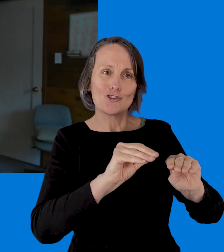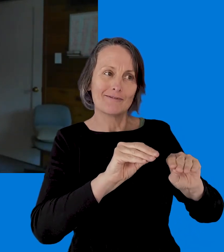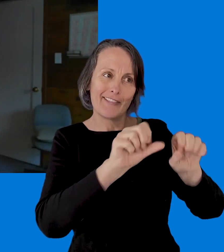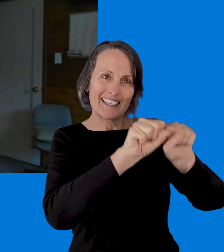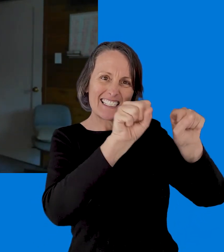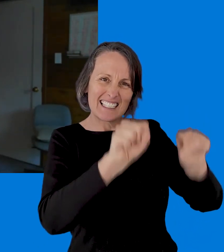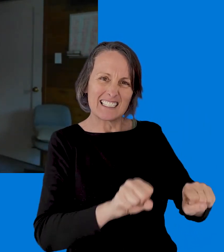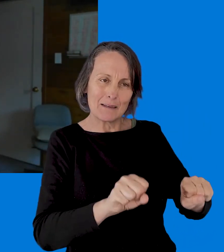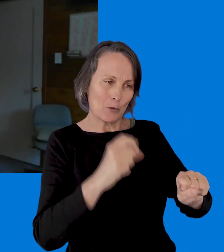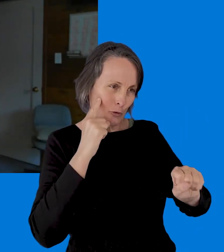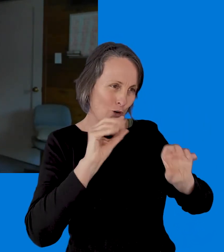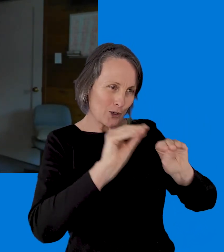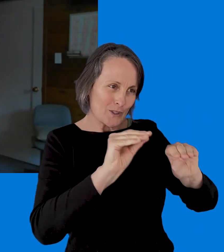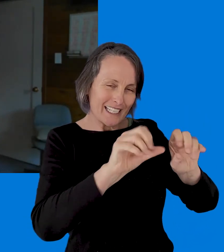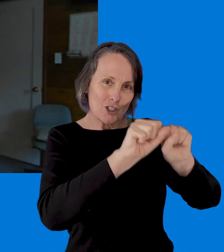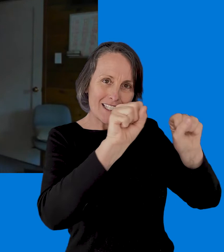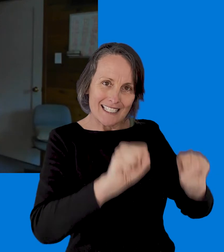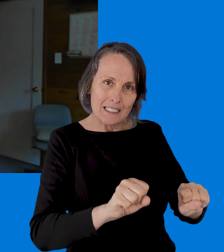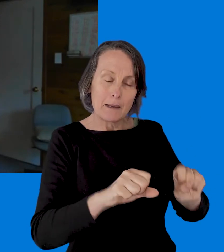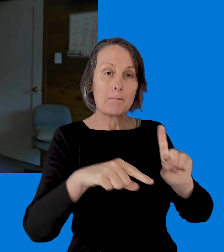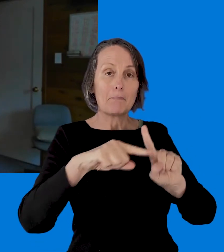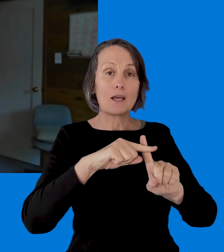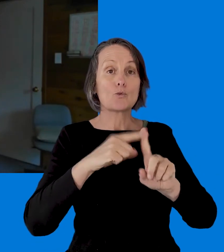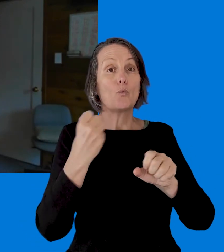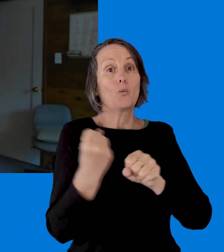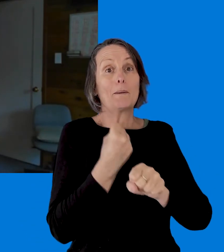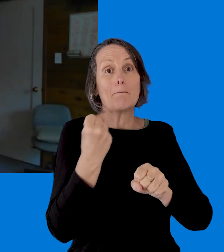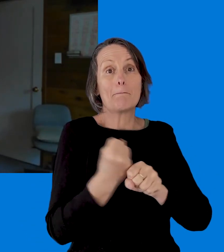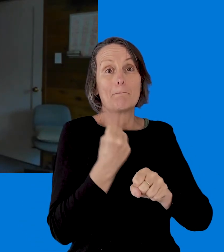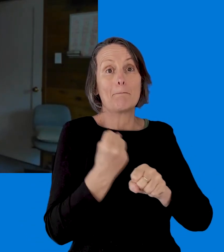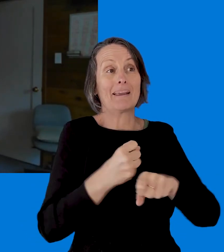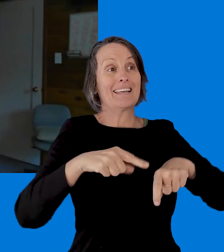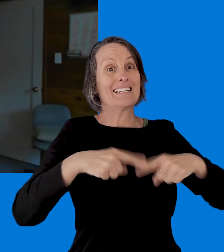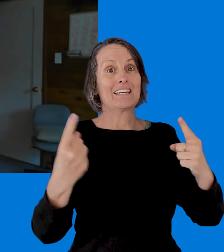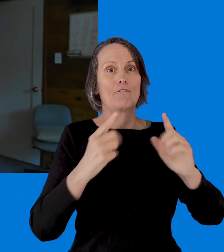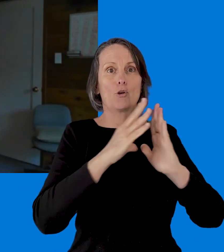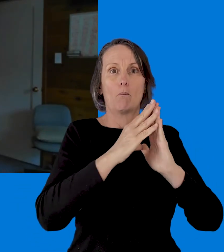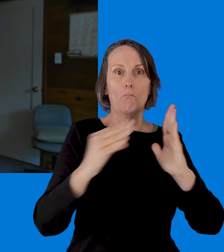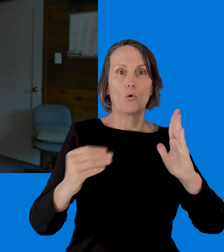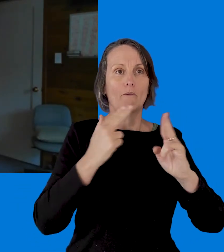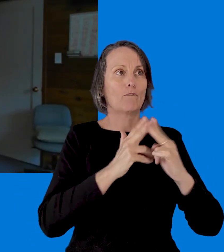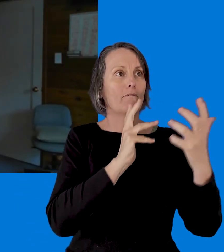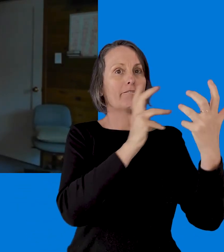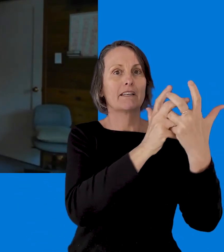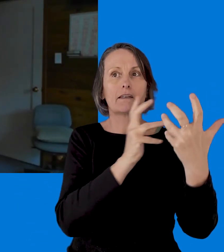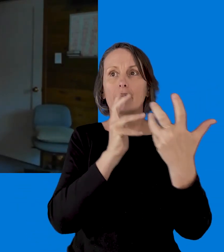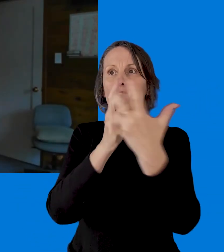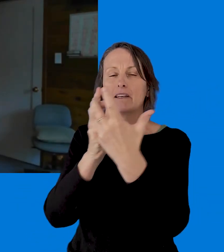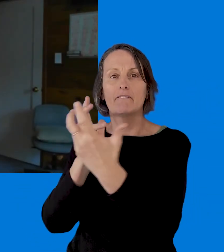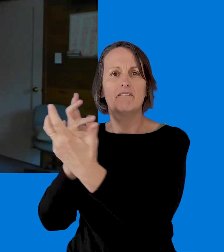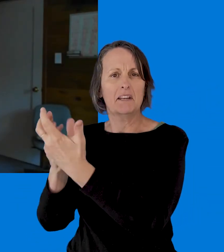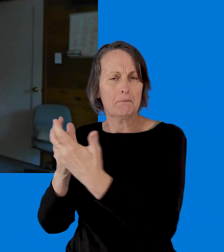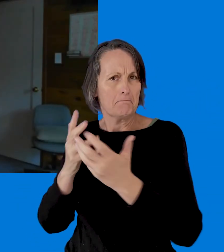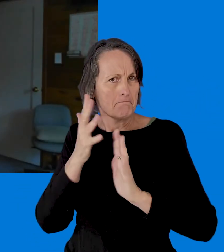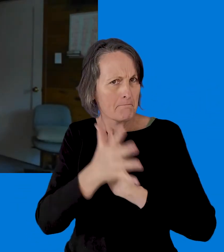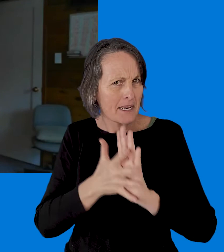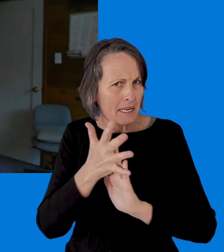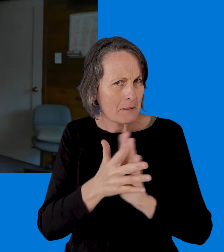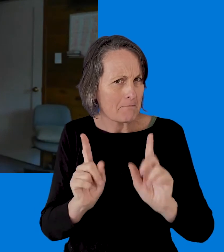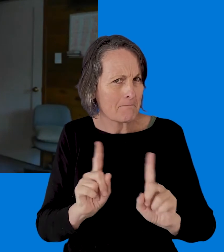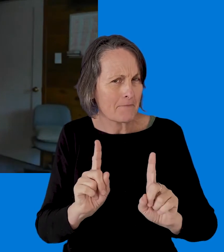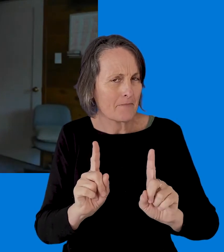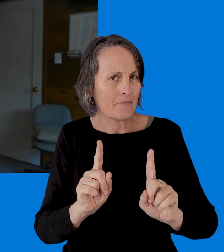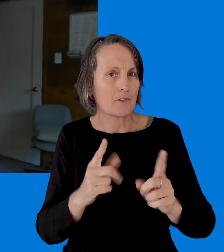also making region-specific models as well. And what I mean there is that you'll have speech recognition for,